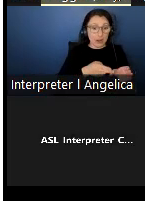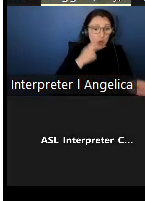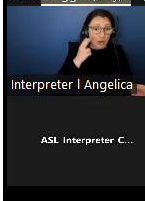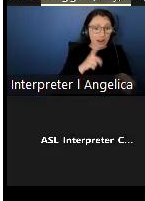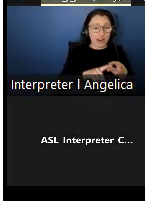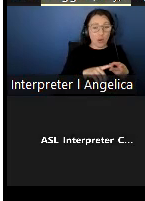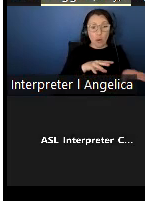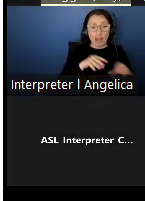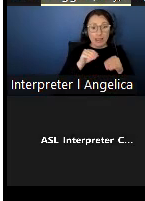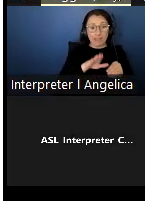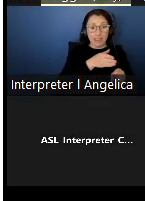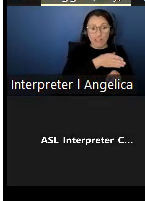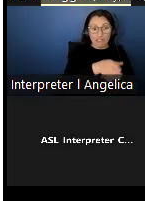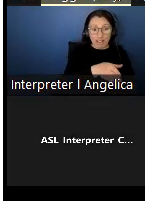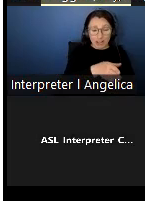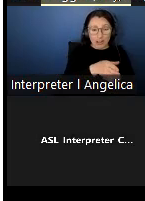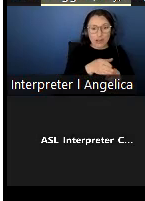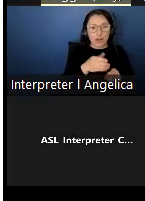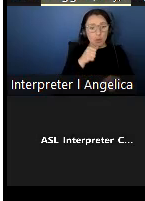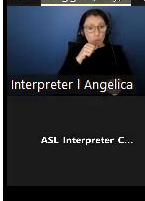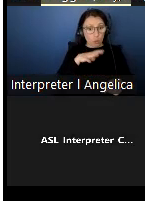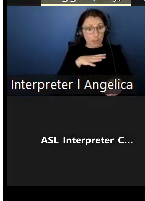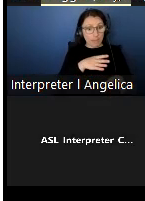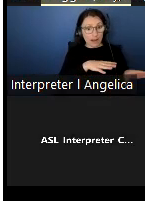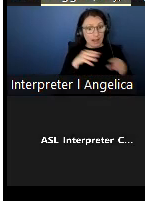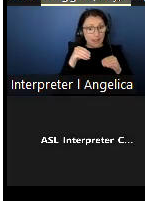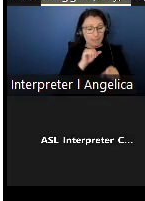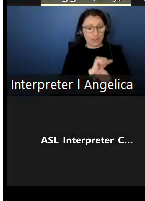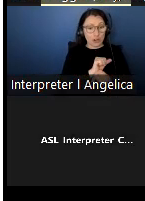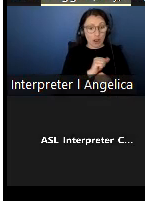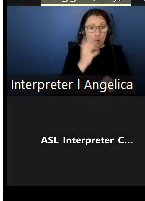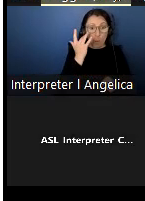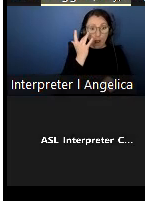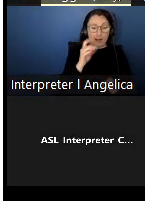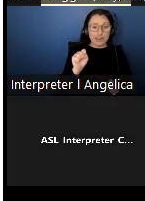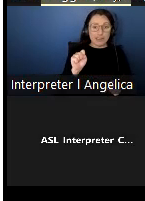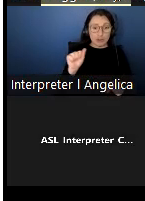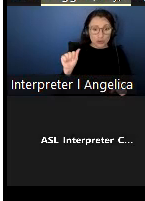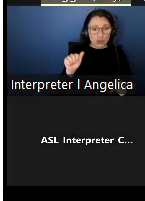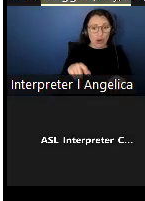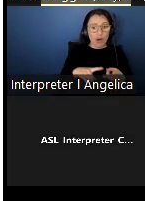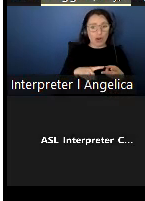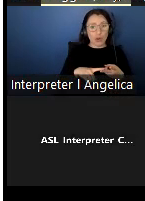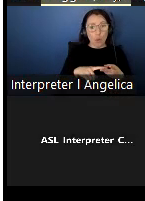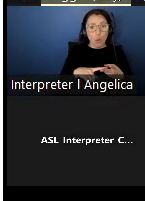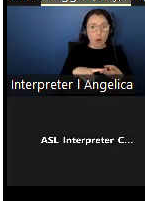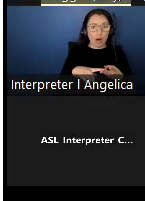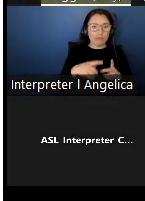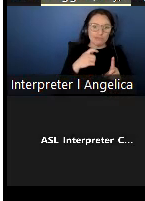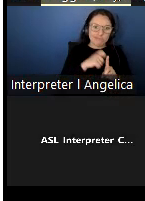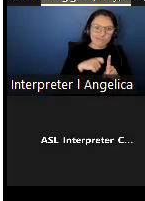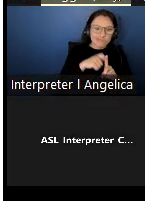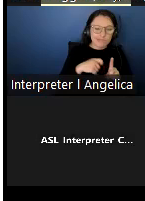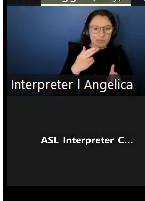field entirely. When women leave a job because of sexual harassment or assault or retaliation for reporting those things,